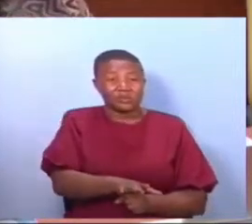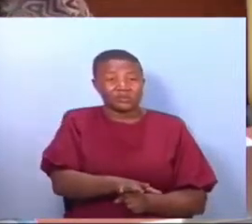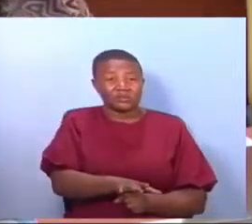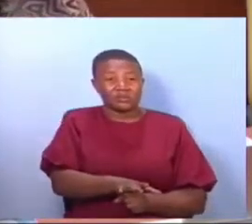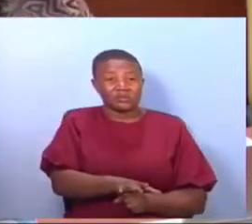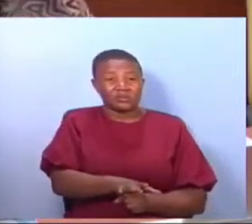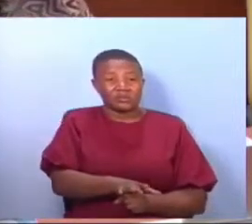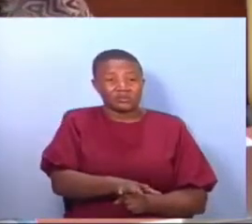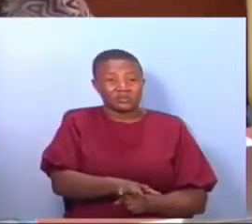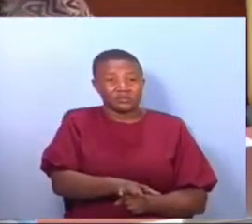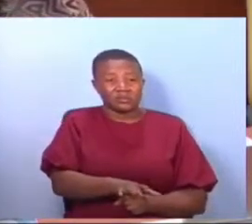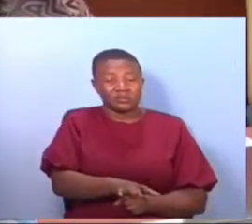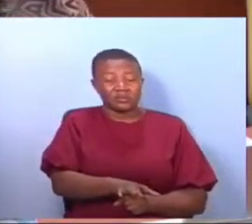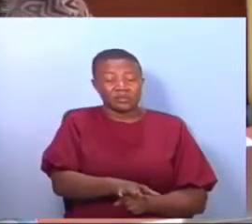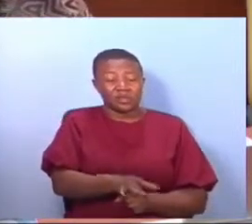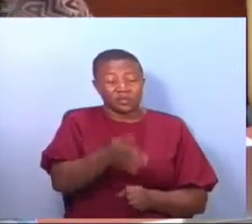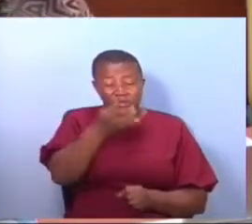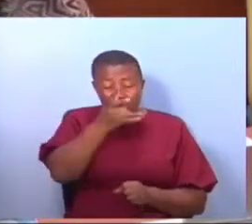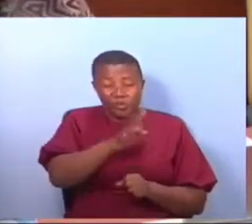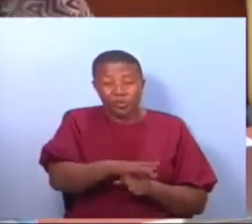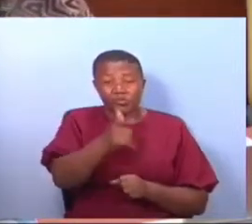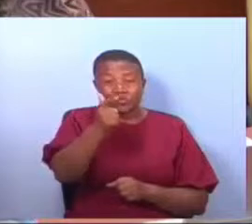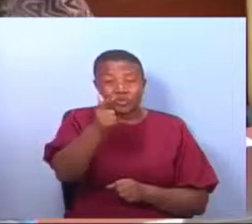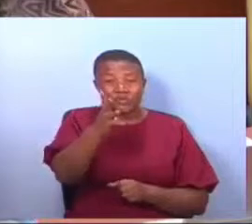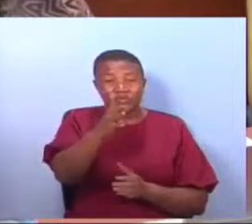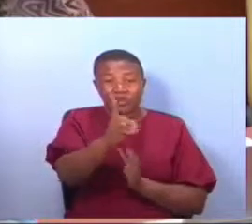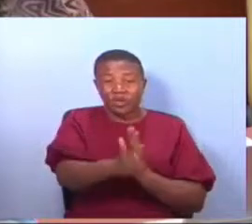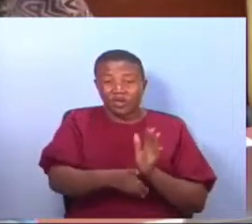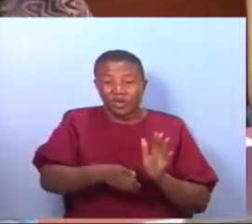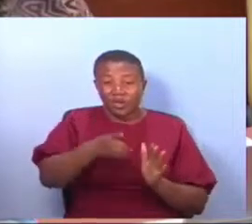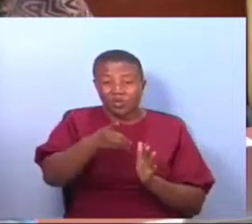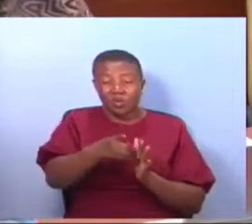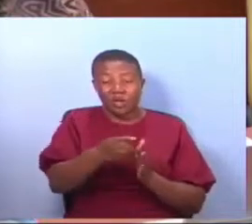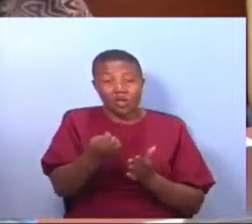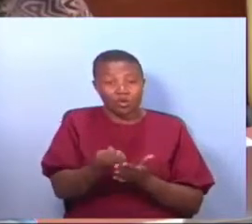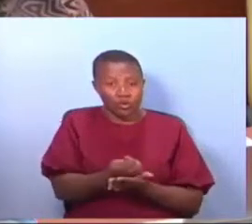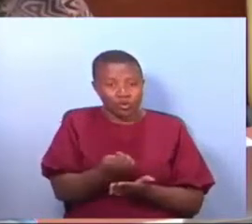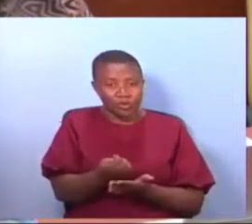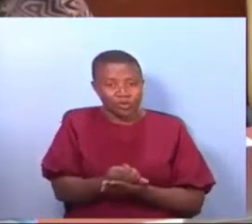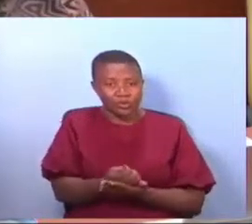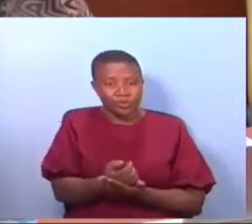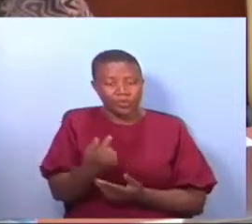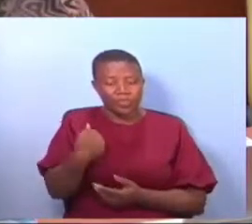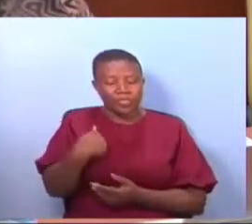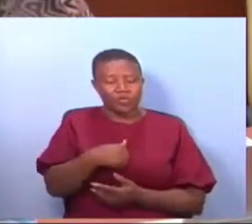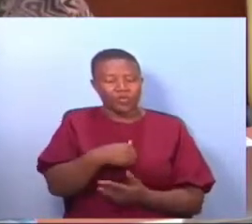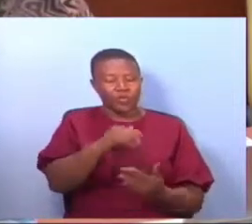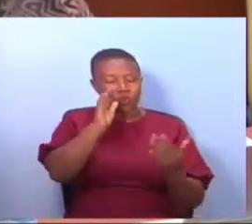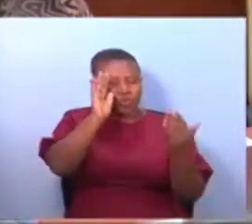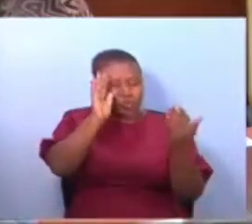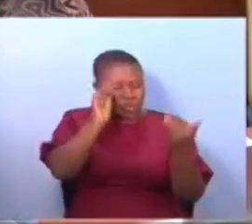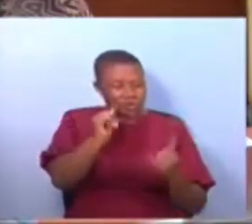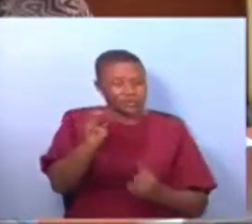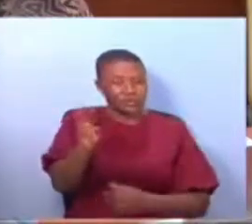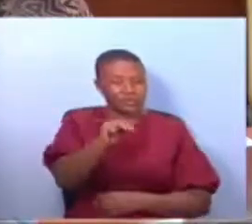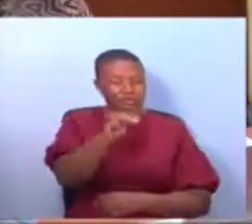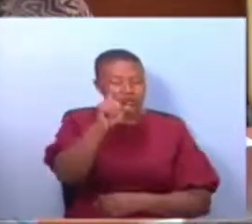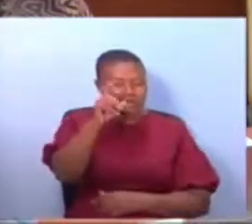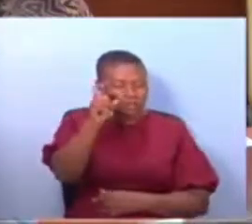a 24-hour economy. Mr. Speaker, we expect them to be ready from day